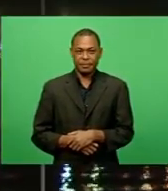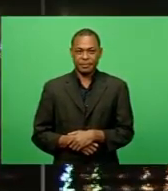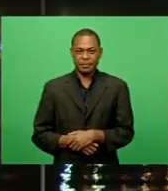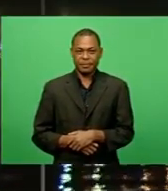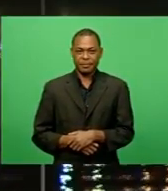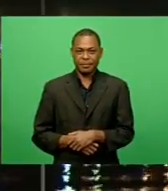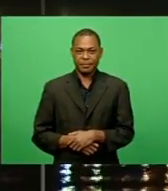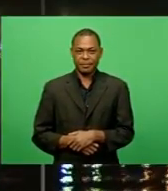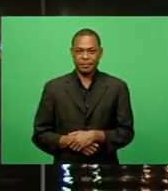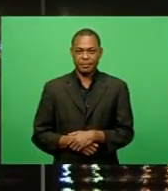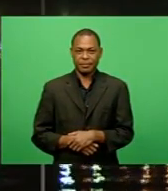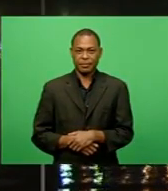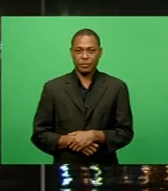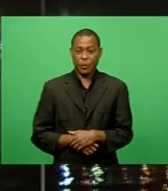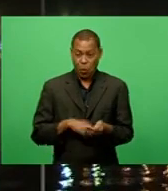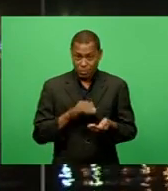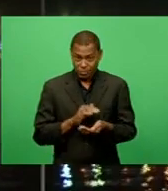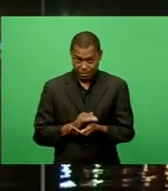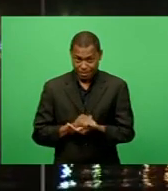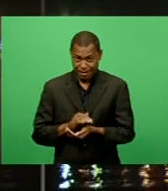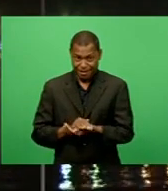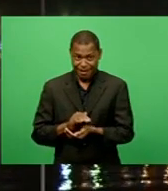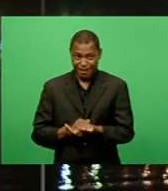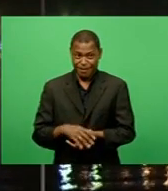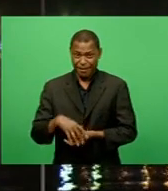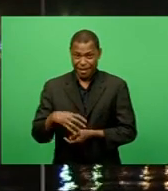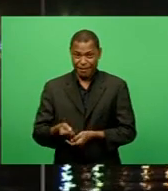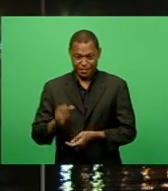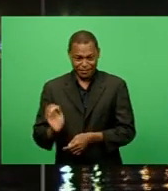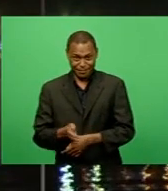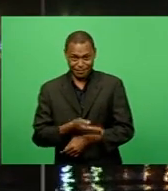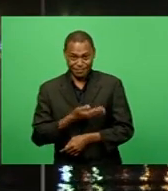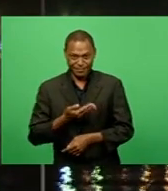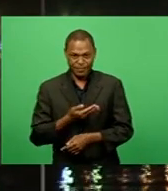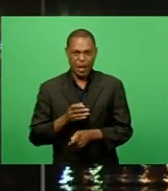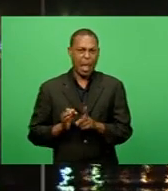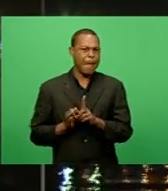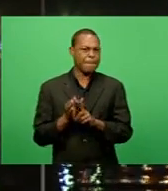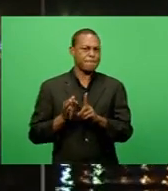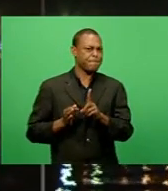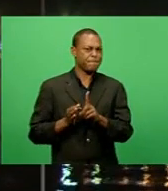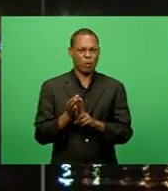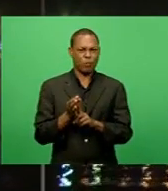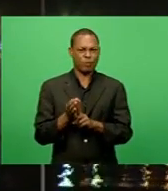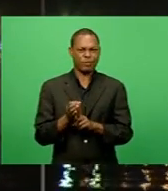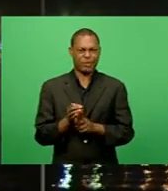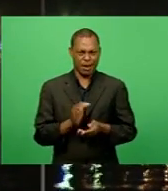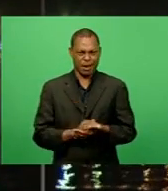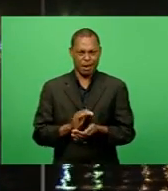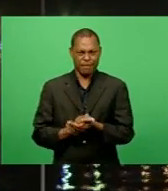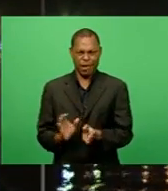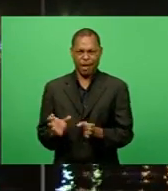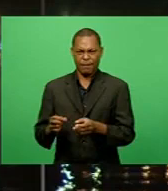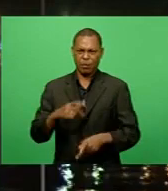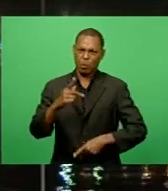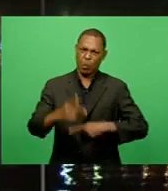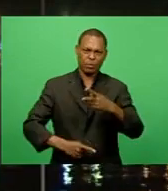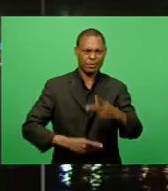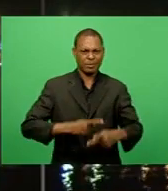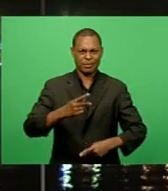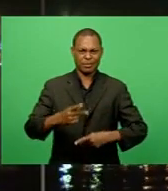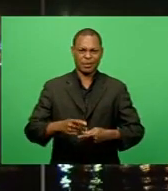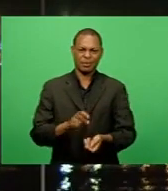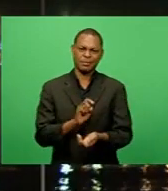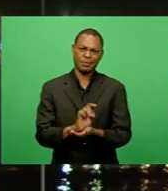commercial nursery has been developed by key players of Fiji Kava, aimed at improving the quality of harvested kava for processing and for the